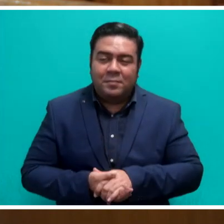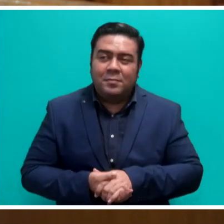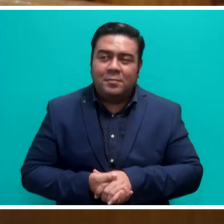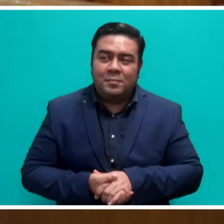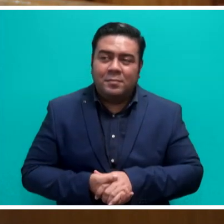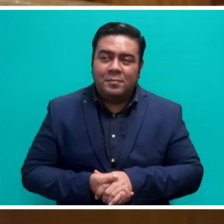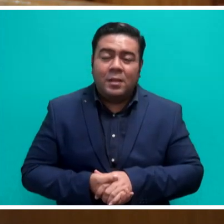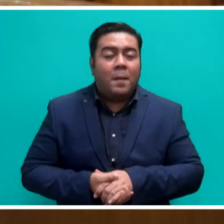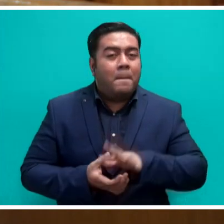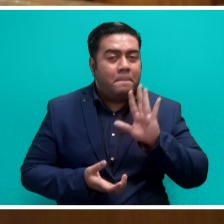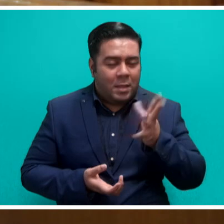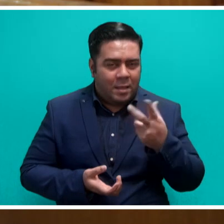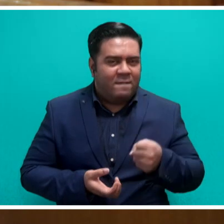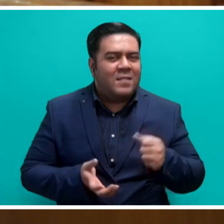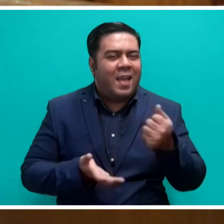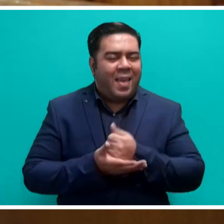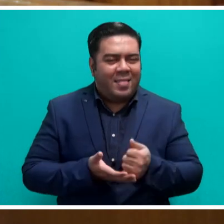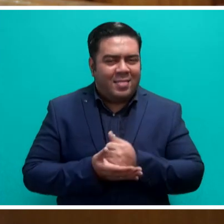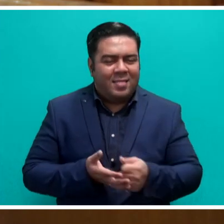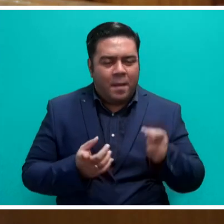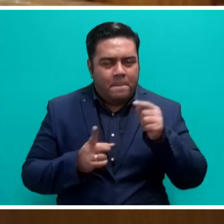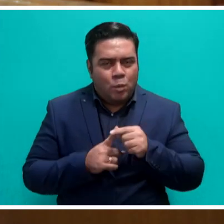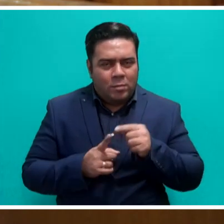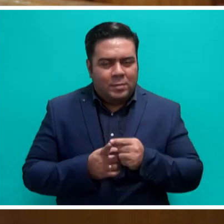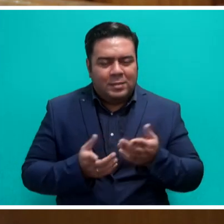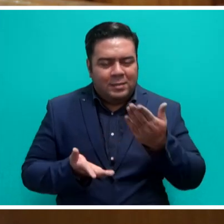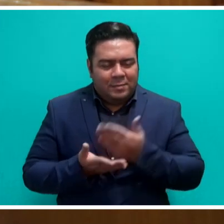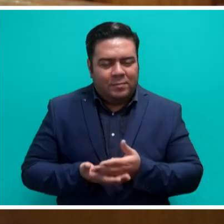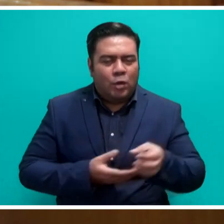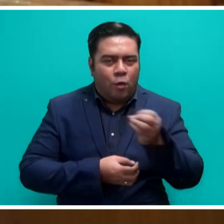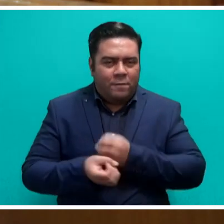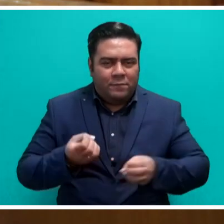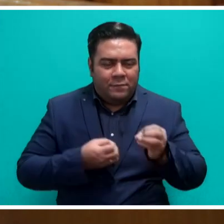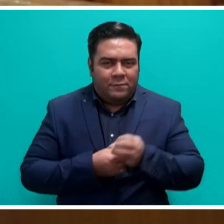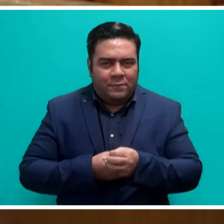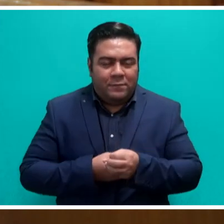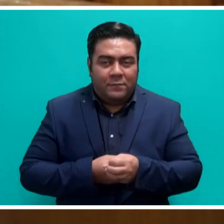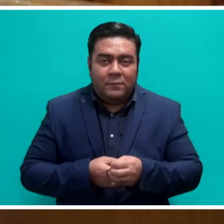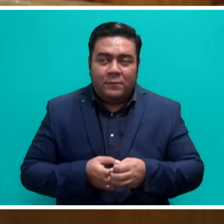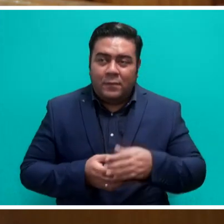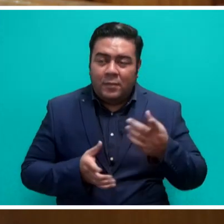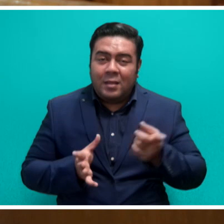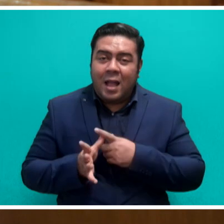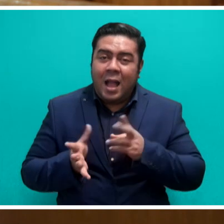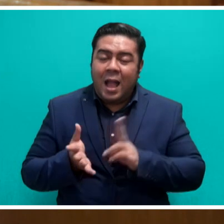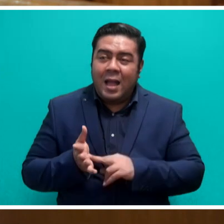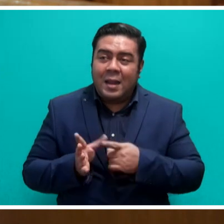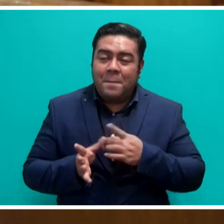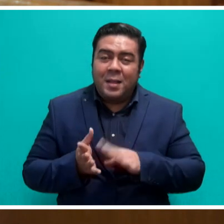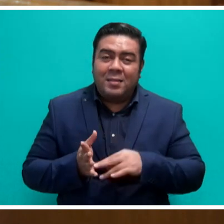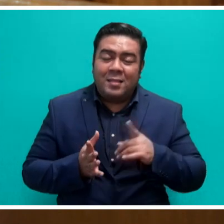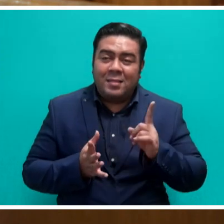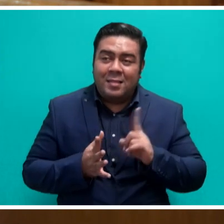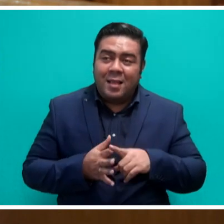However, there are existing acting appointments in those offices, namely Ms. Anna Matediwa